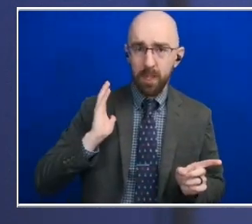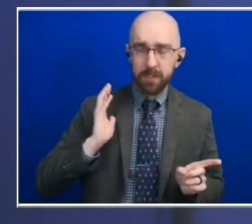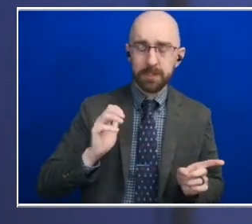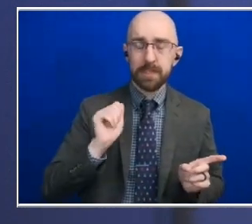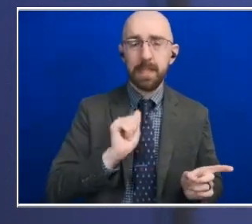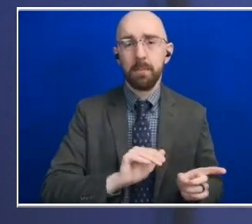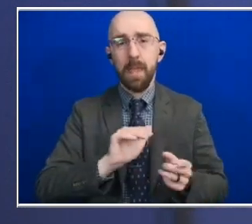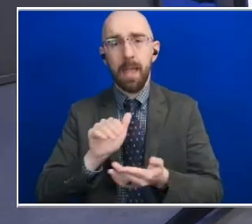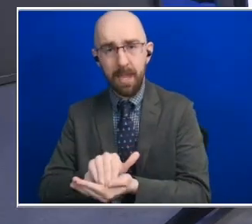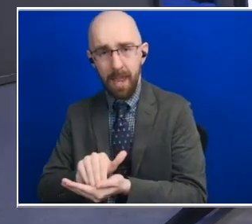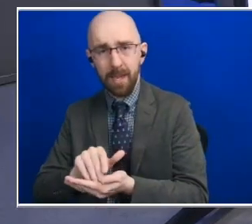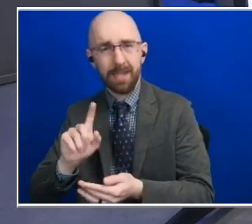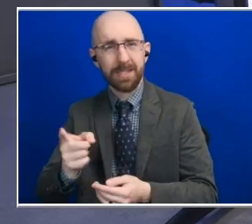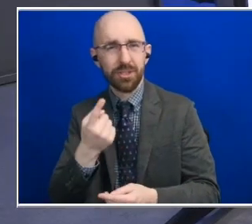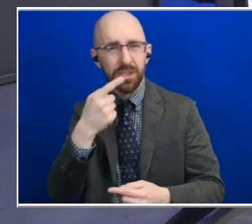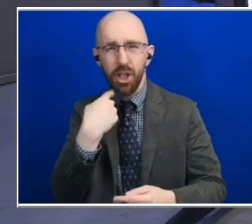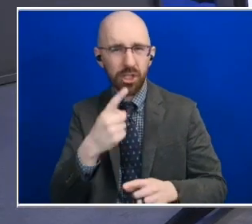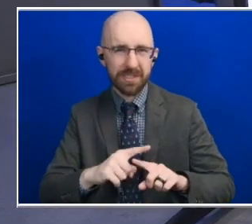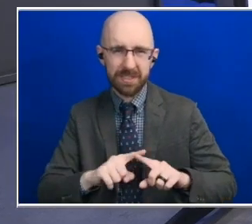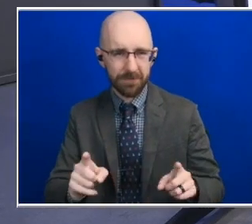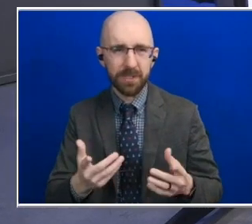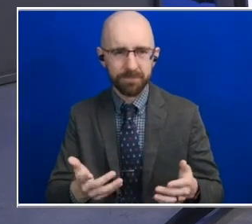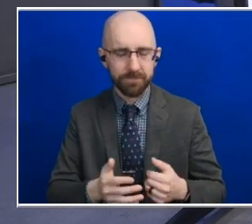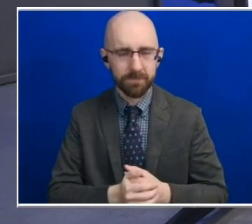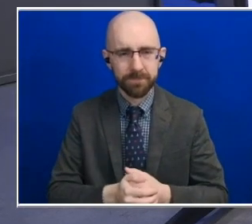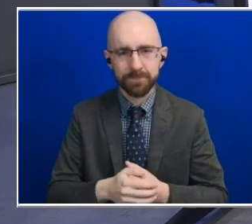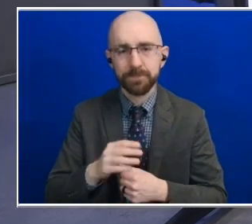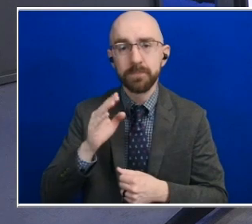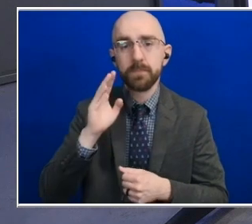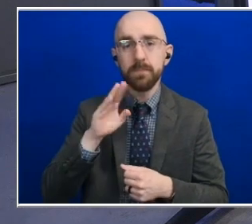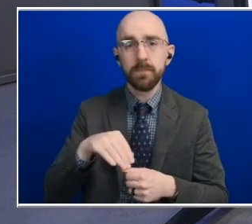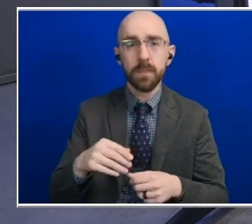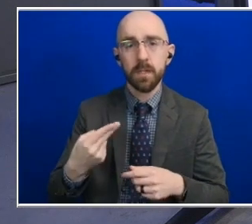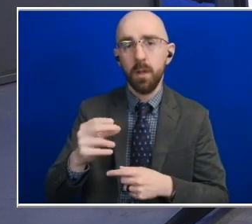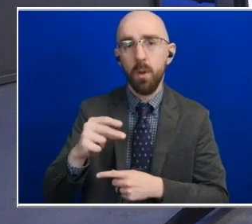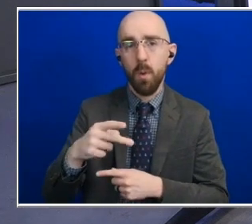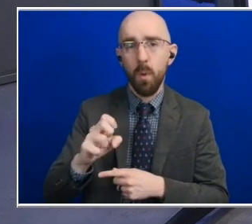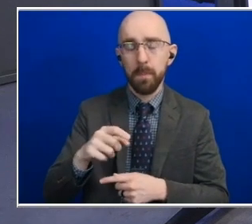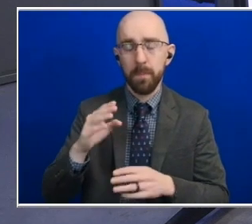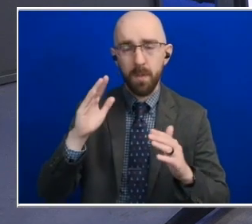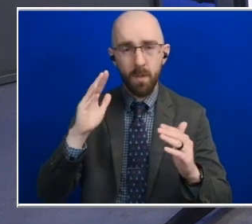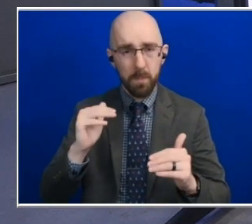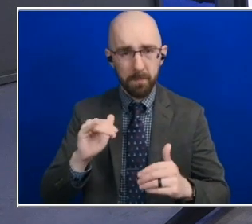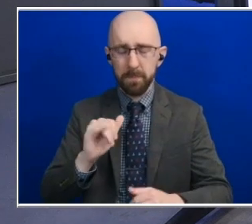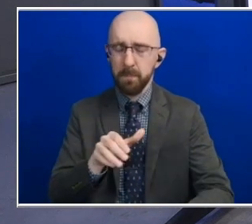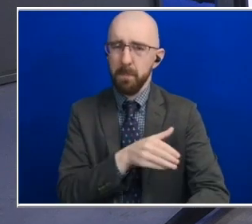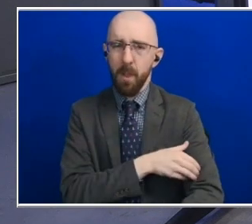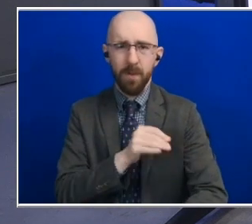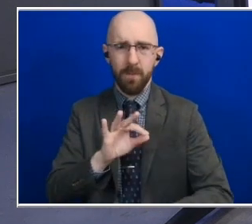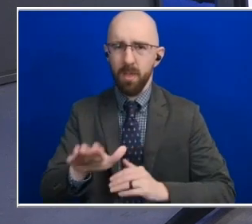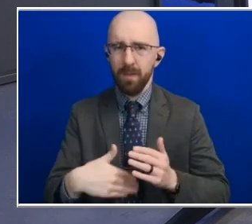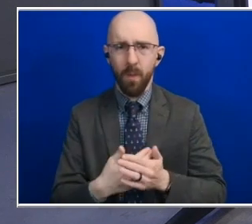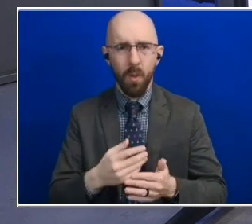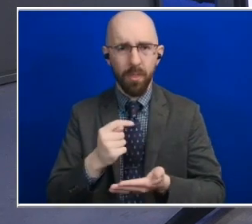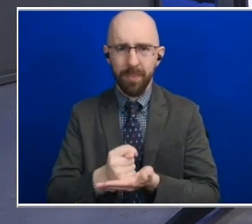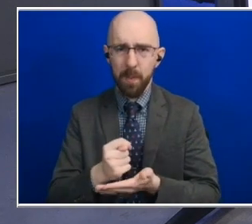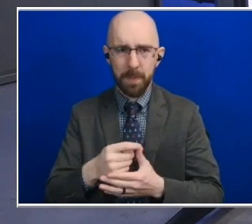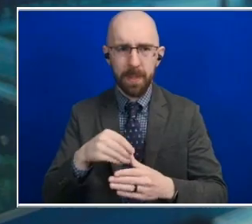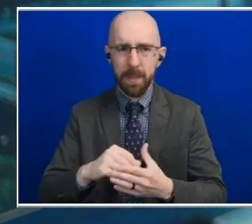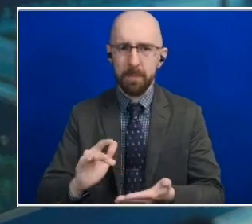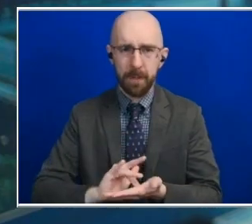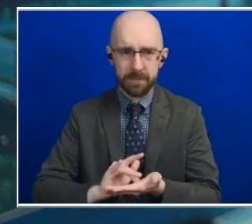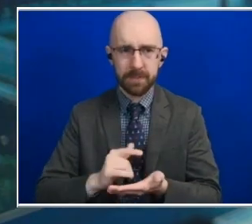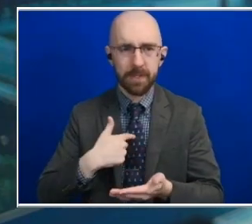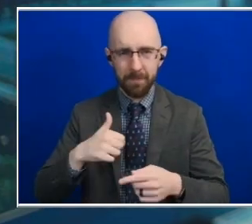little bit different. So hope is one of the most powerful of all therapies in medicine, and I've practiced in the area of